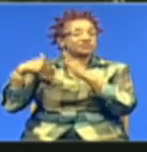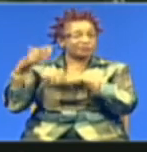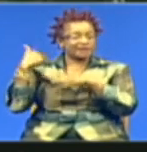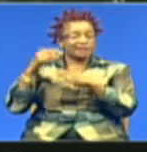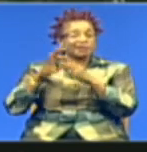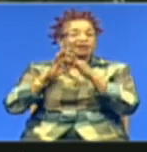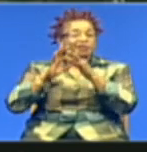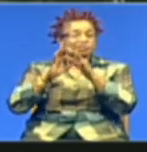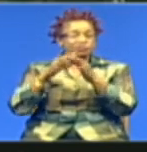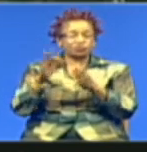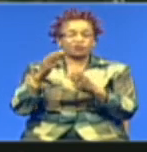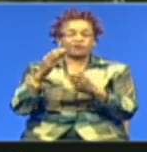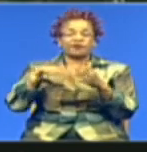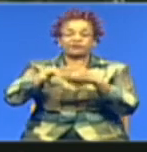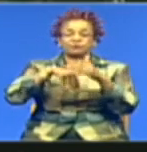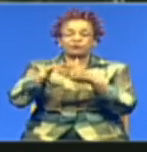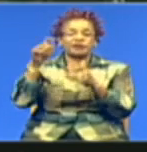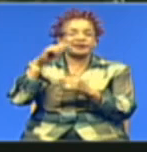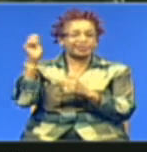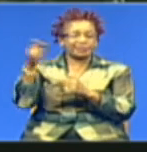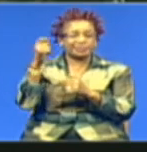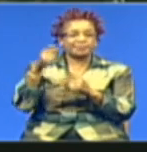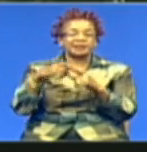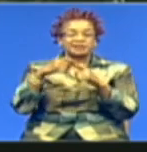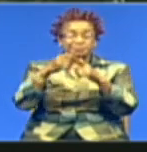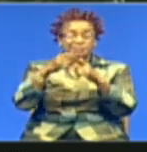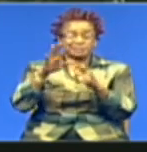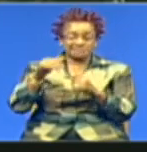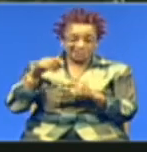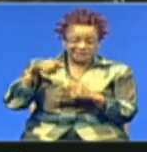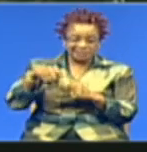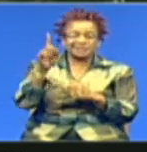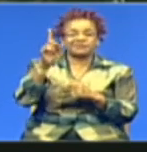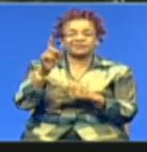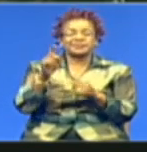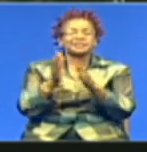in Kenya, especially as memorized by Joe Kadenge himself. So it's a story about him.